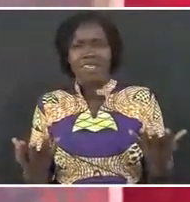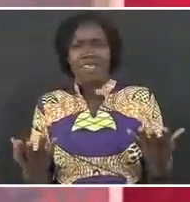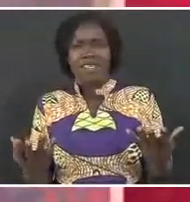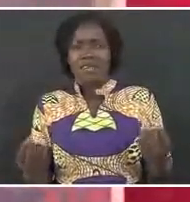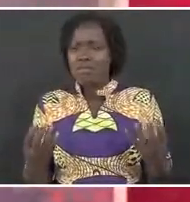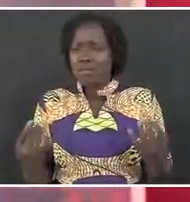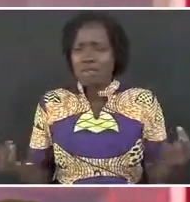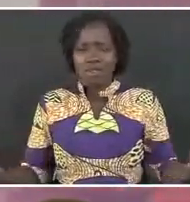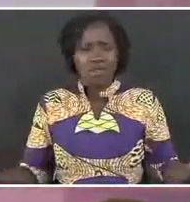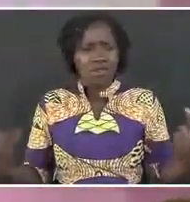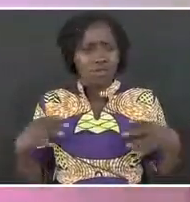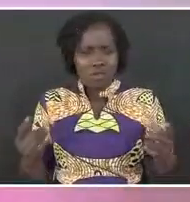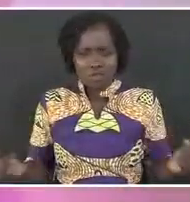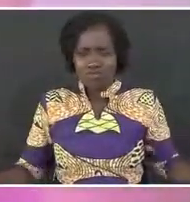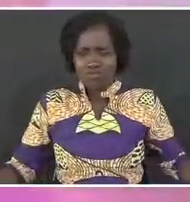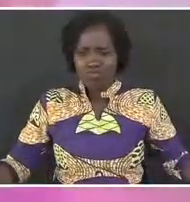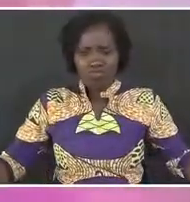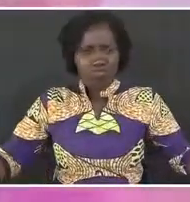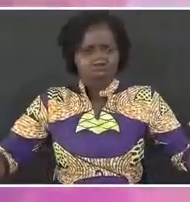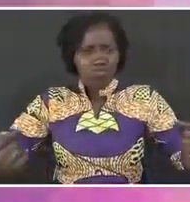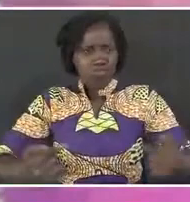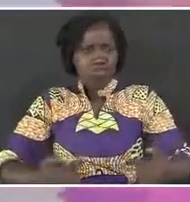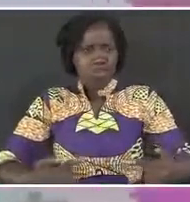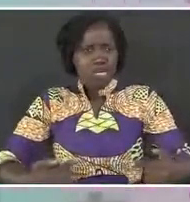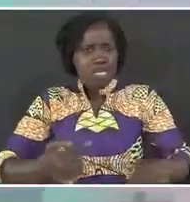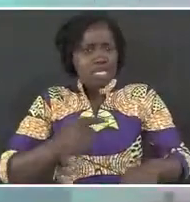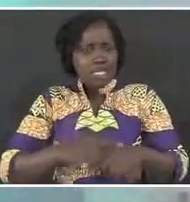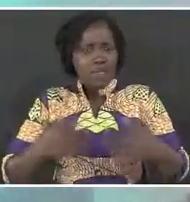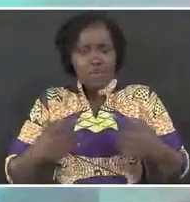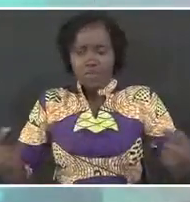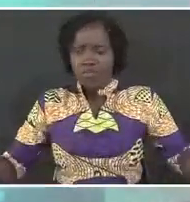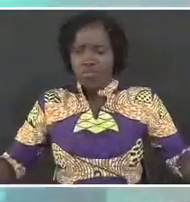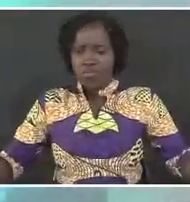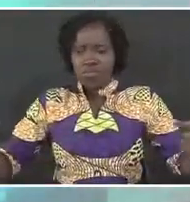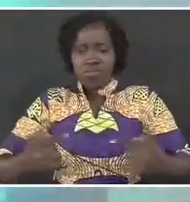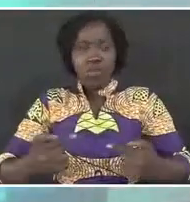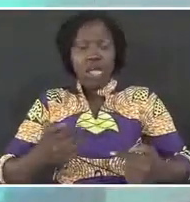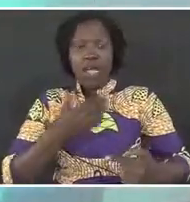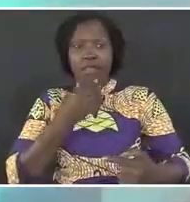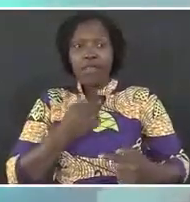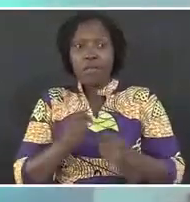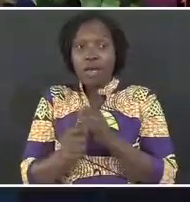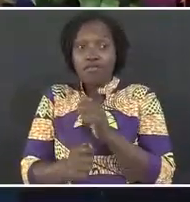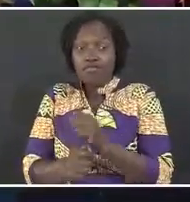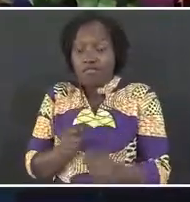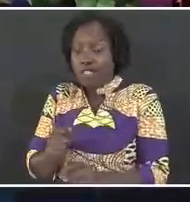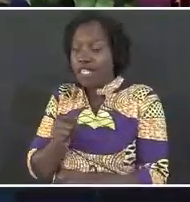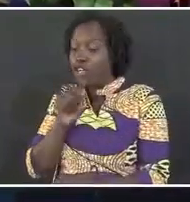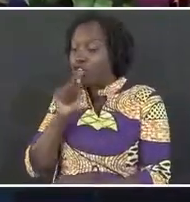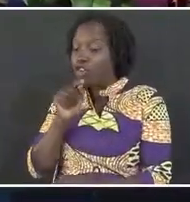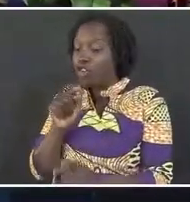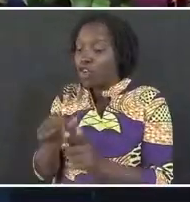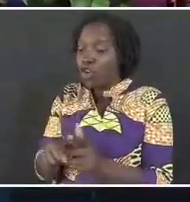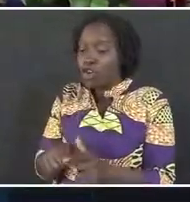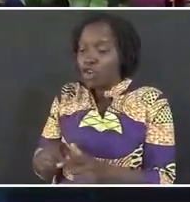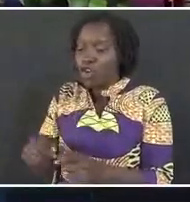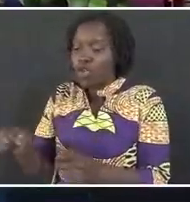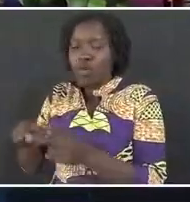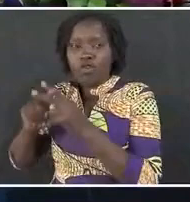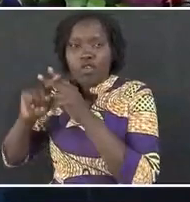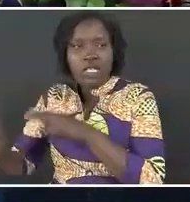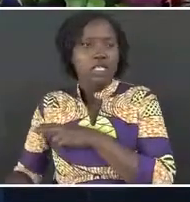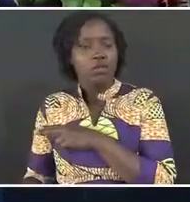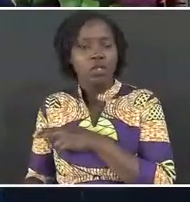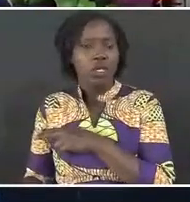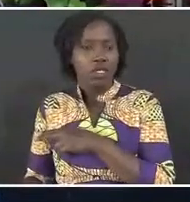many people came. And then as people came, the guy who had tied the chicken removed his chicken and